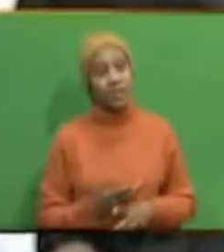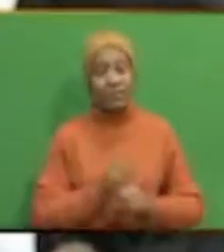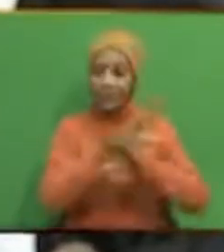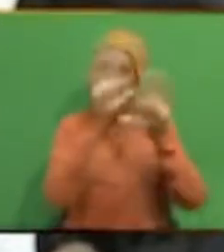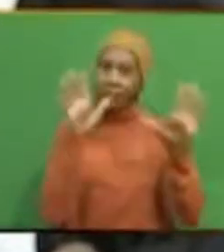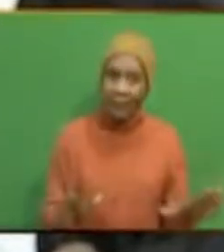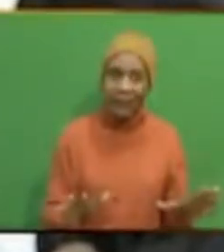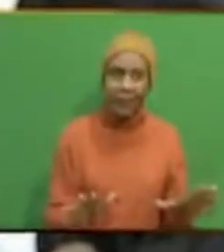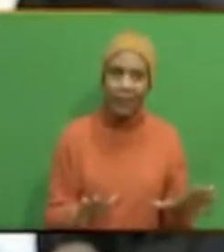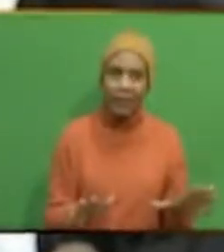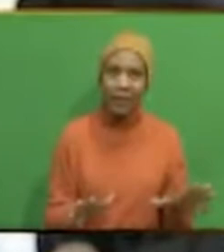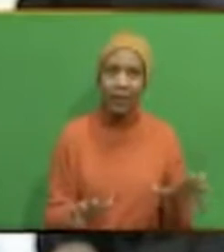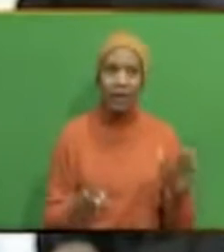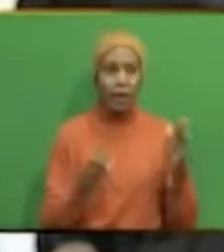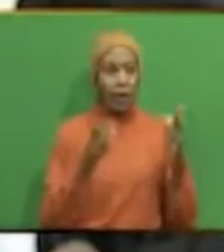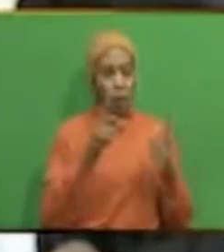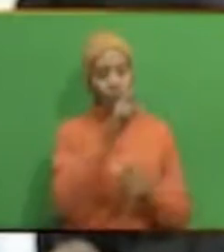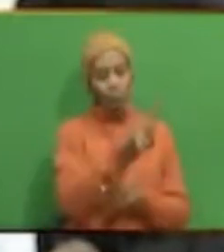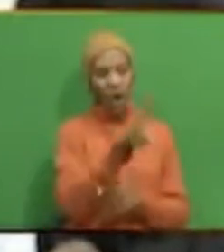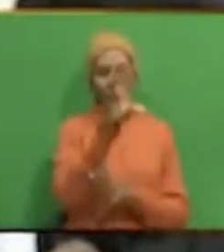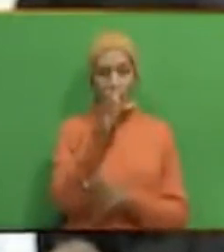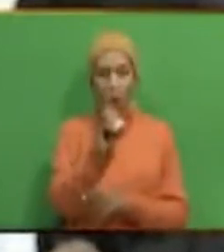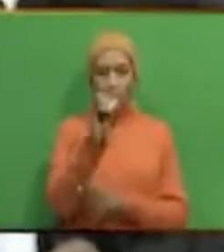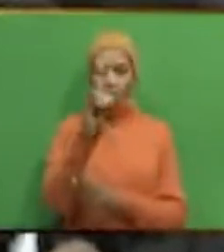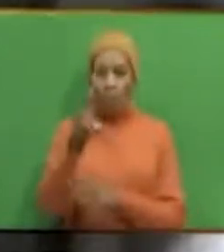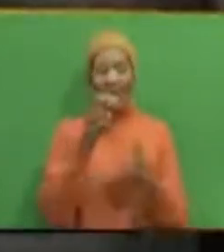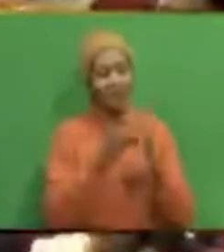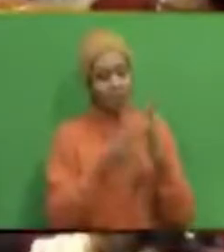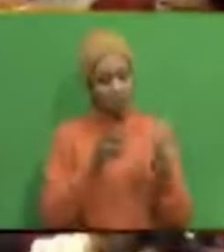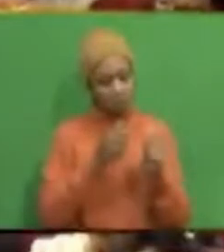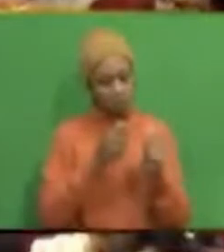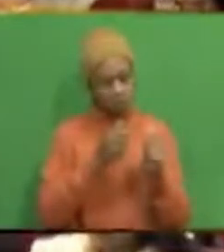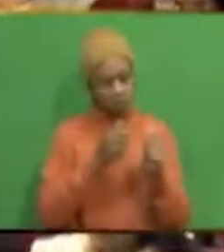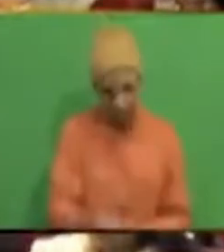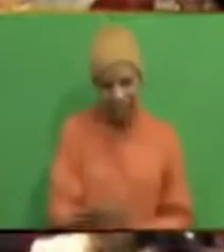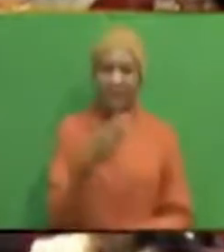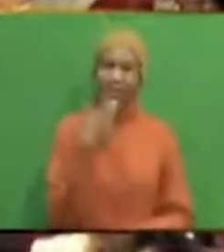obvious. It is Ethics 101. I thank you. Thank you.